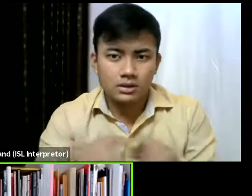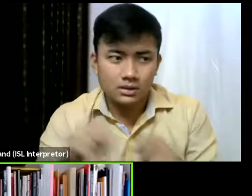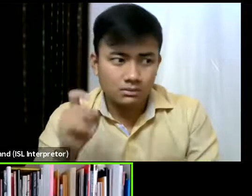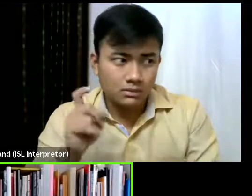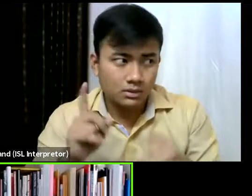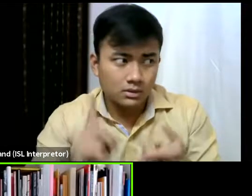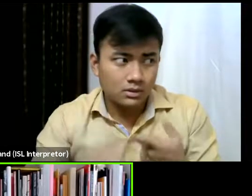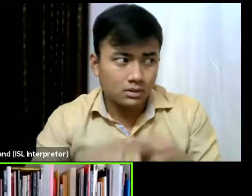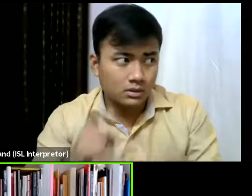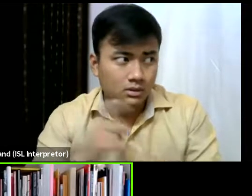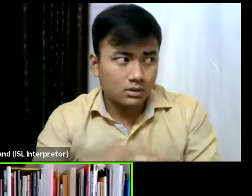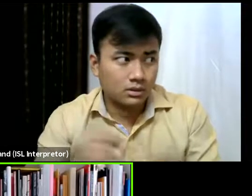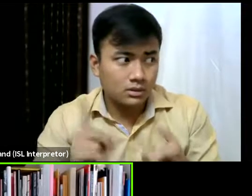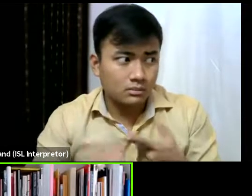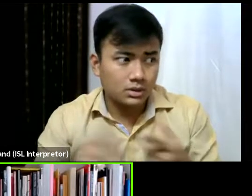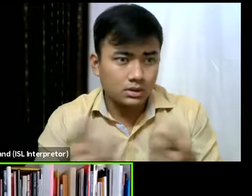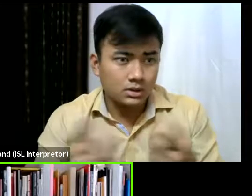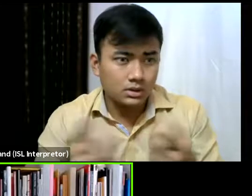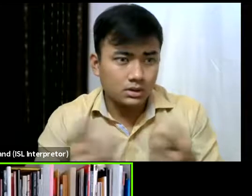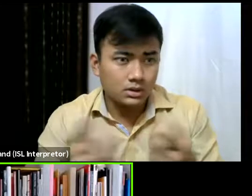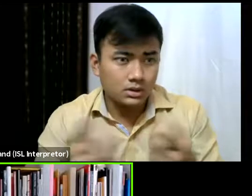time,